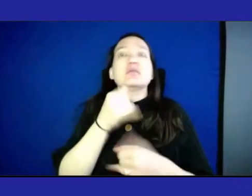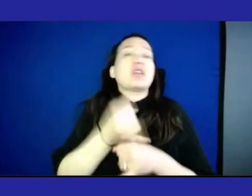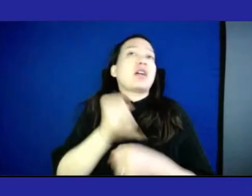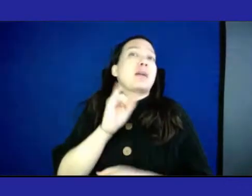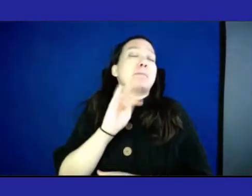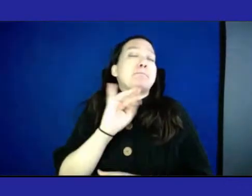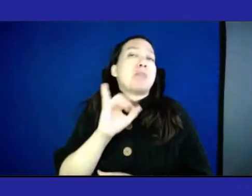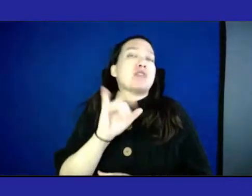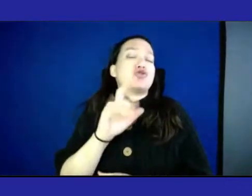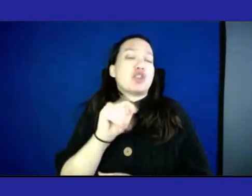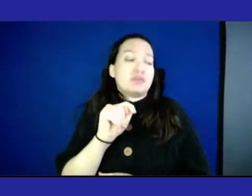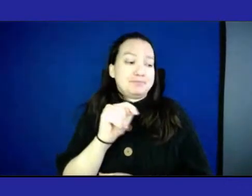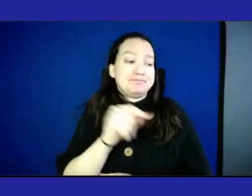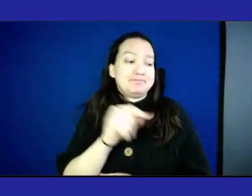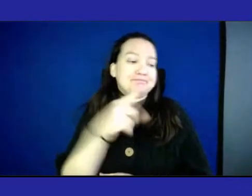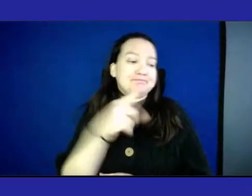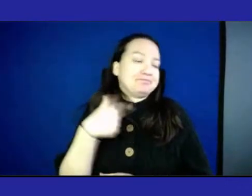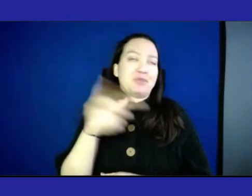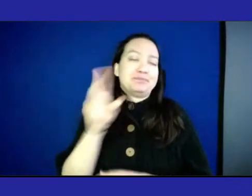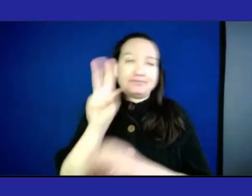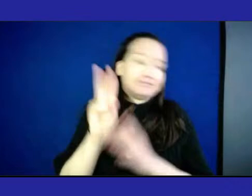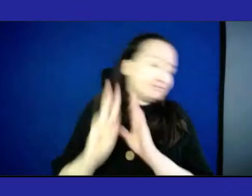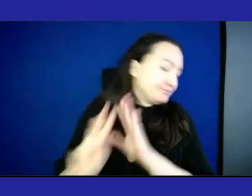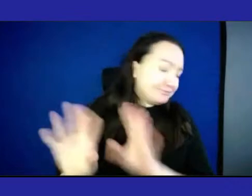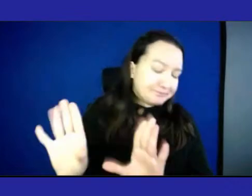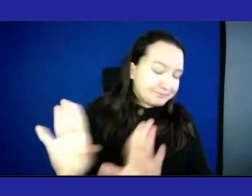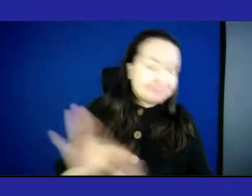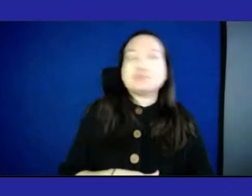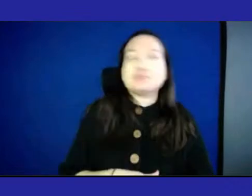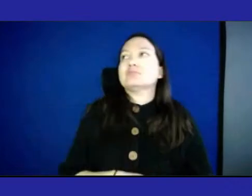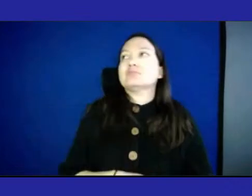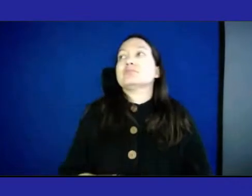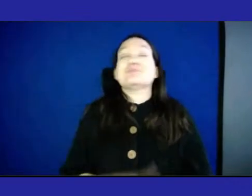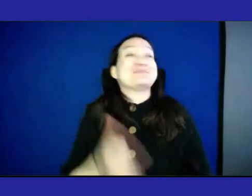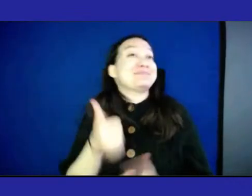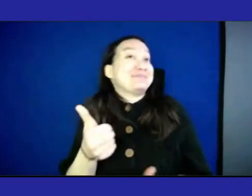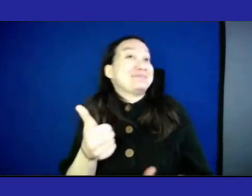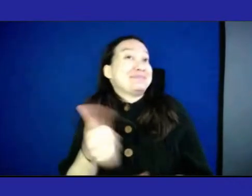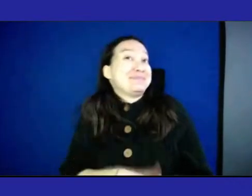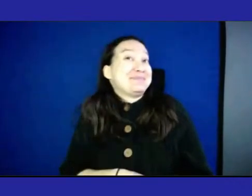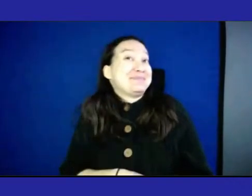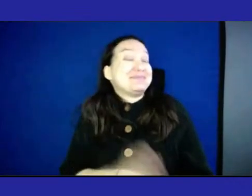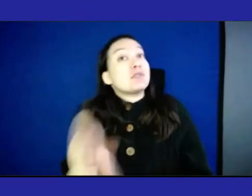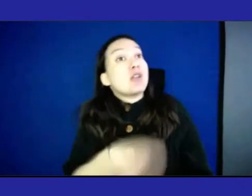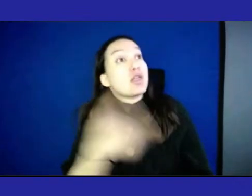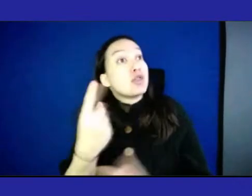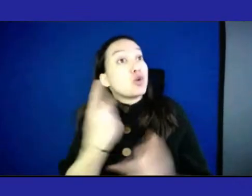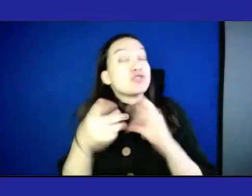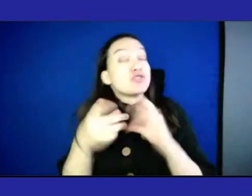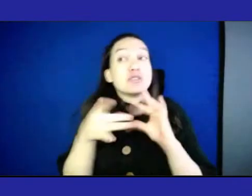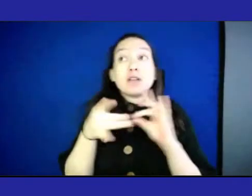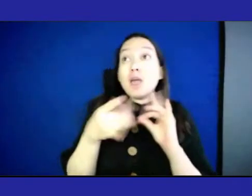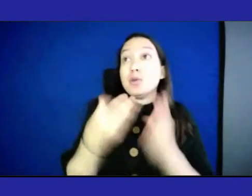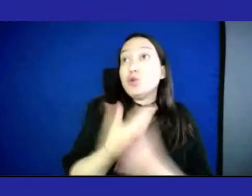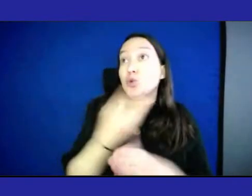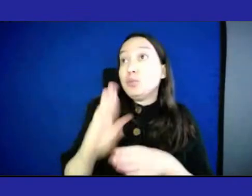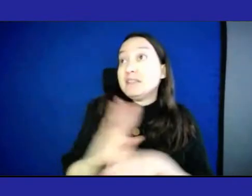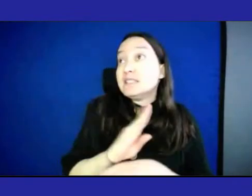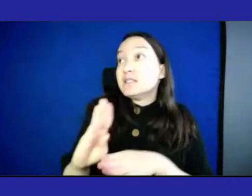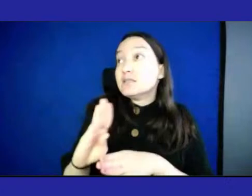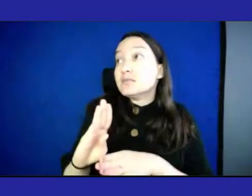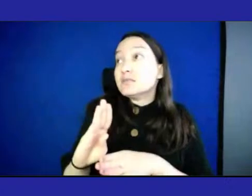that's getting ahead of ourselves. Gotcha. Okay, super. Any other questions, comments, new business? There being